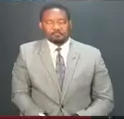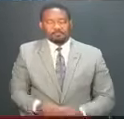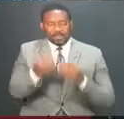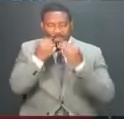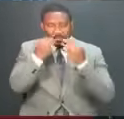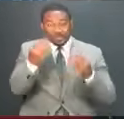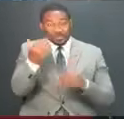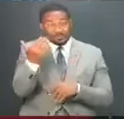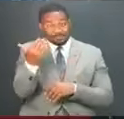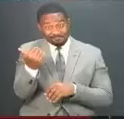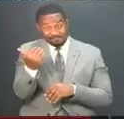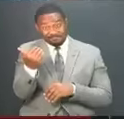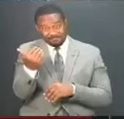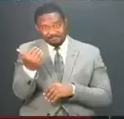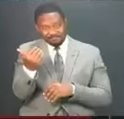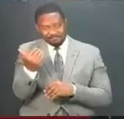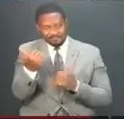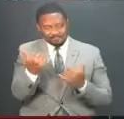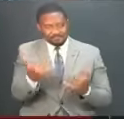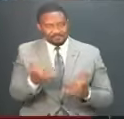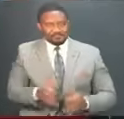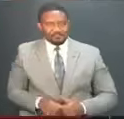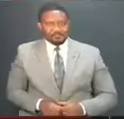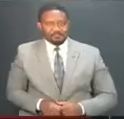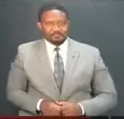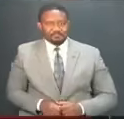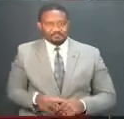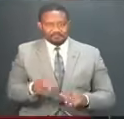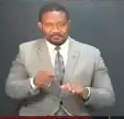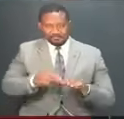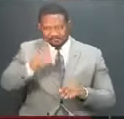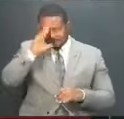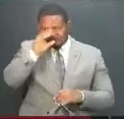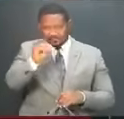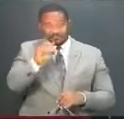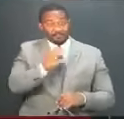1515 on the order paper. Chairman of the committee.